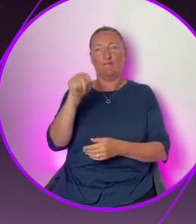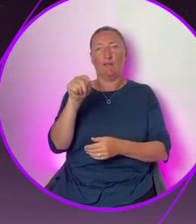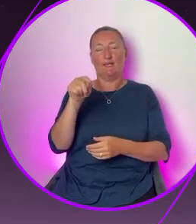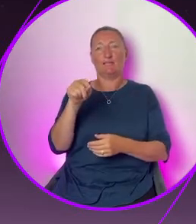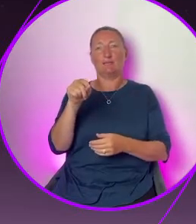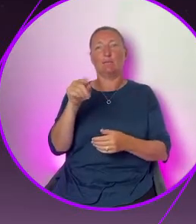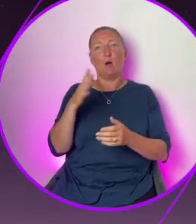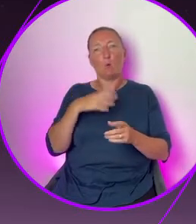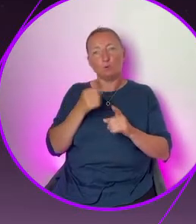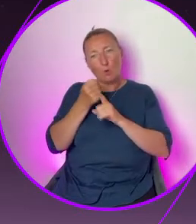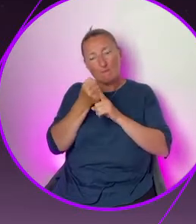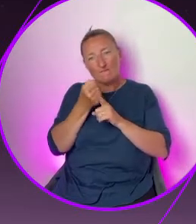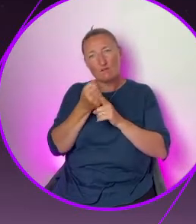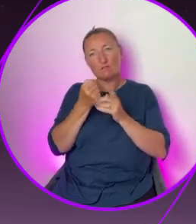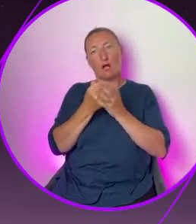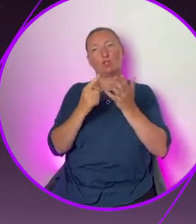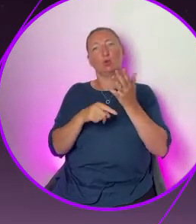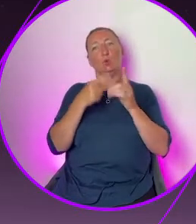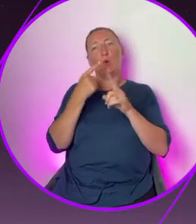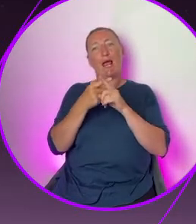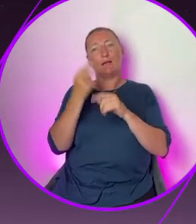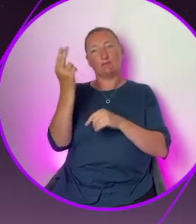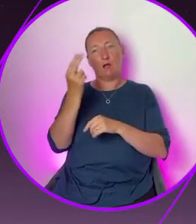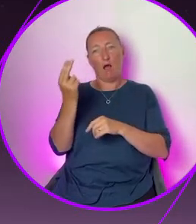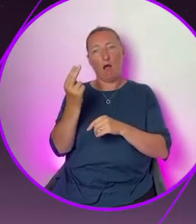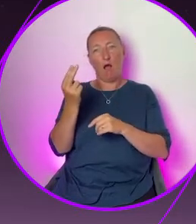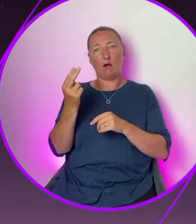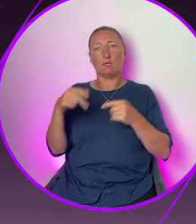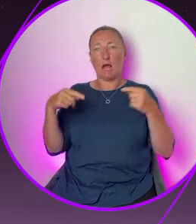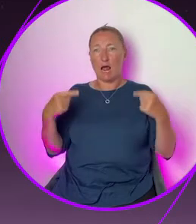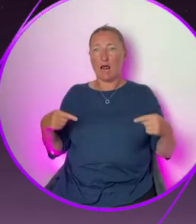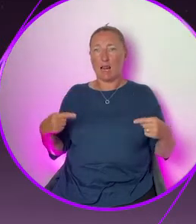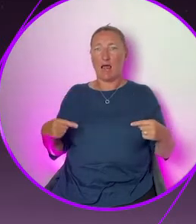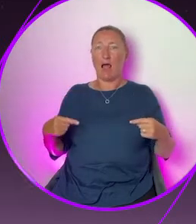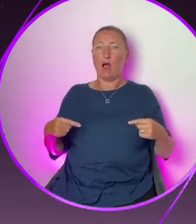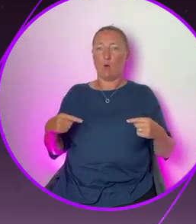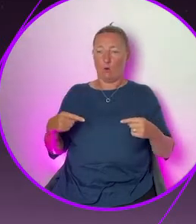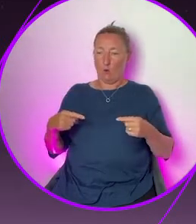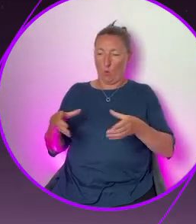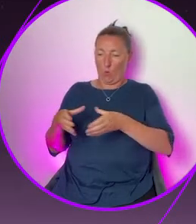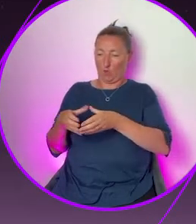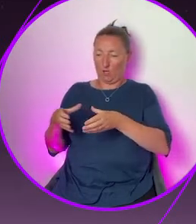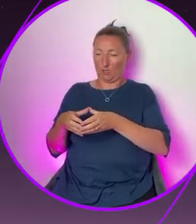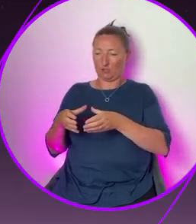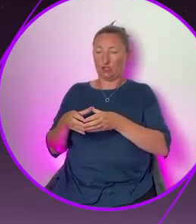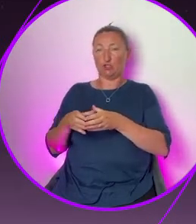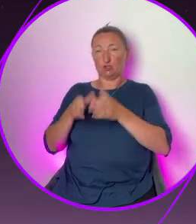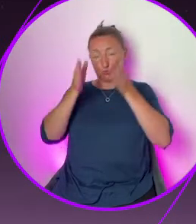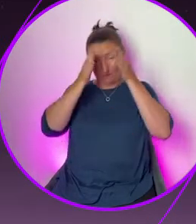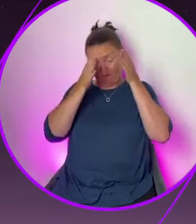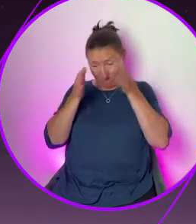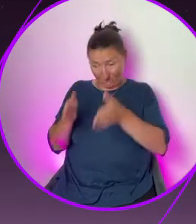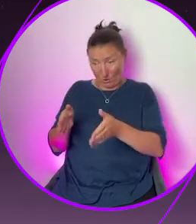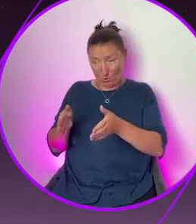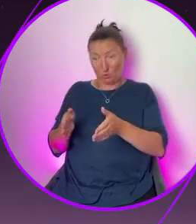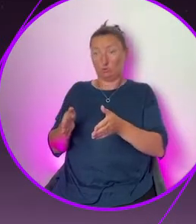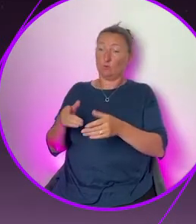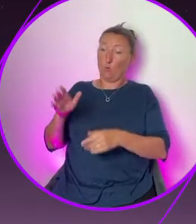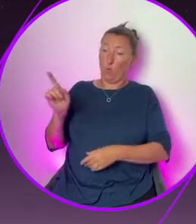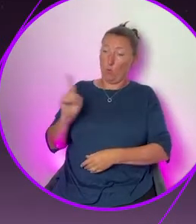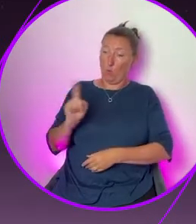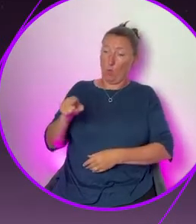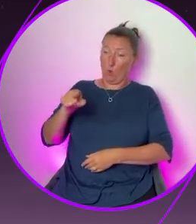art is that it allows for institutions to become much more specific about what they want to